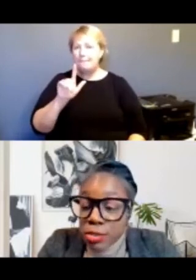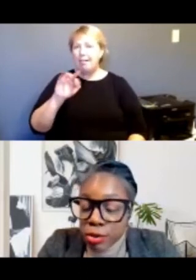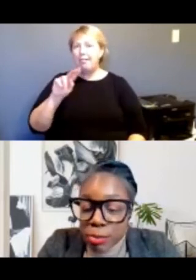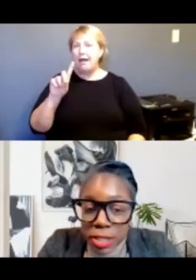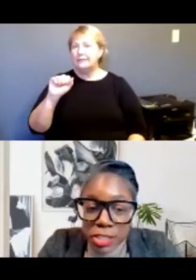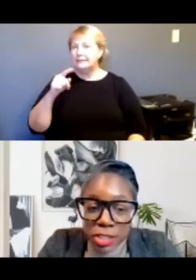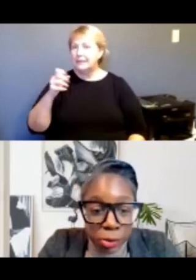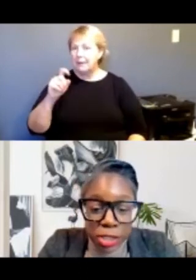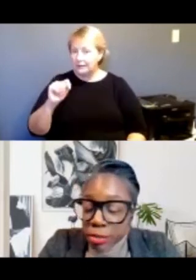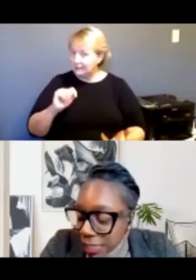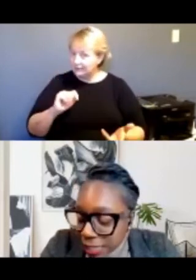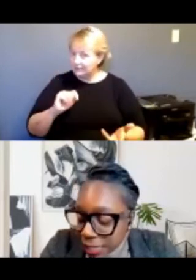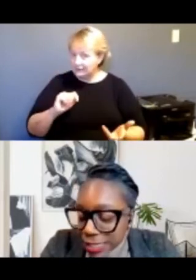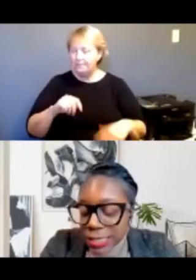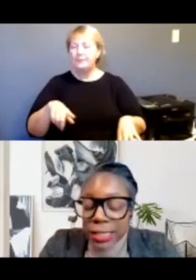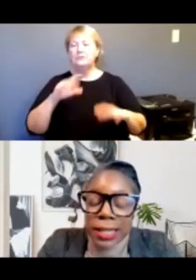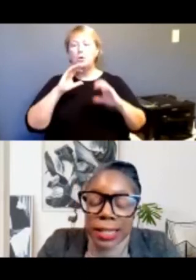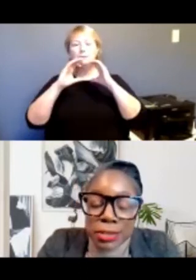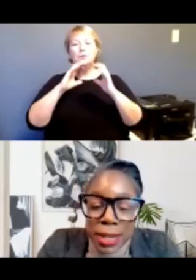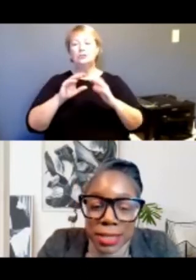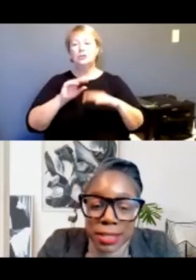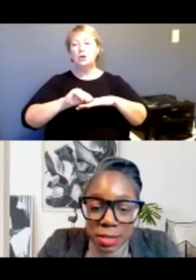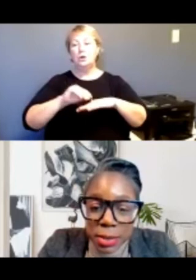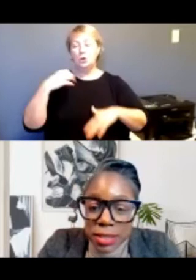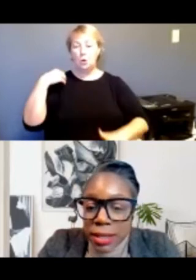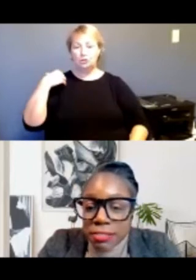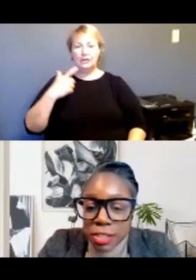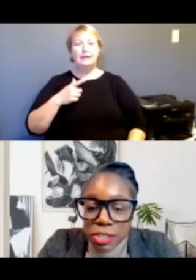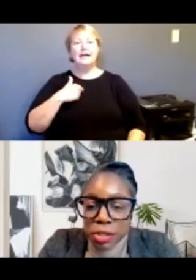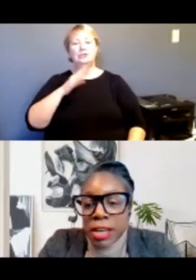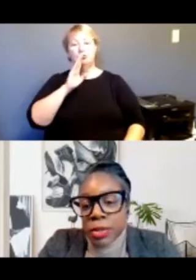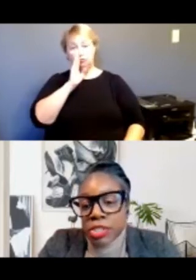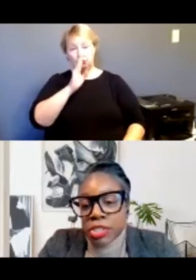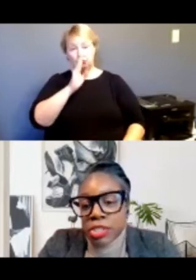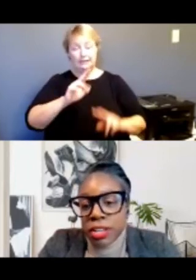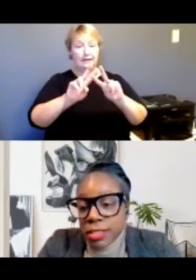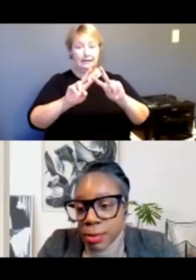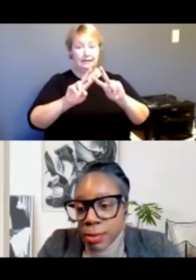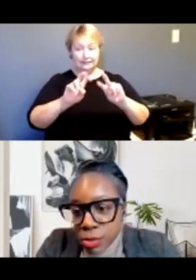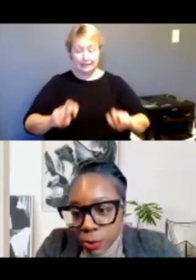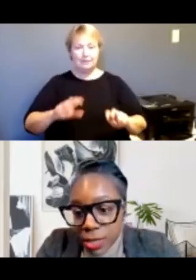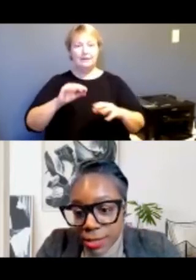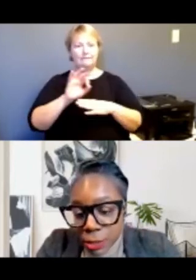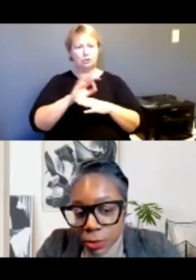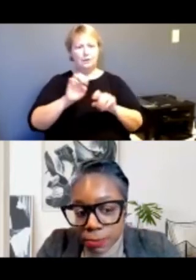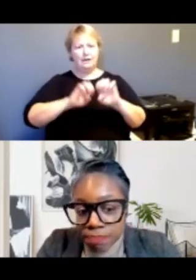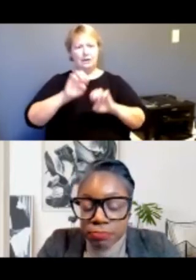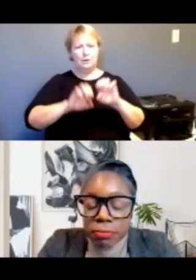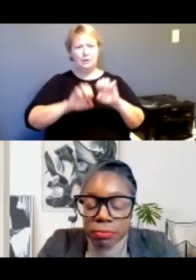So communication coaching provides a direct assessment and functional evaluation of these milestones and